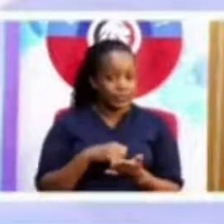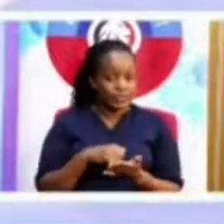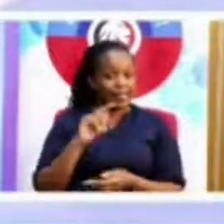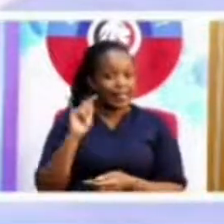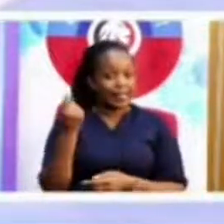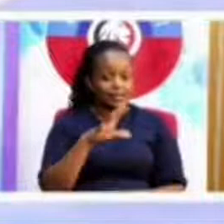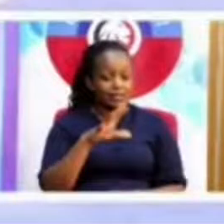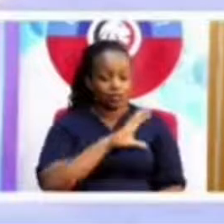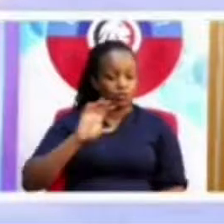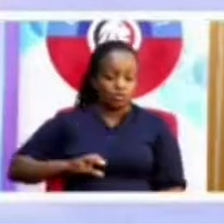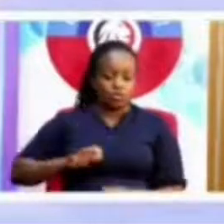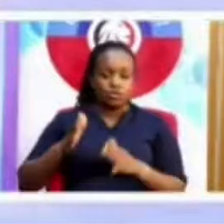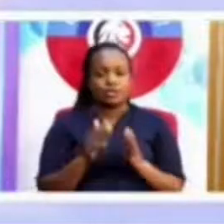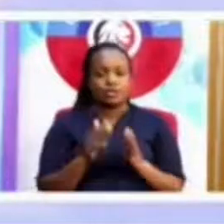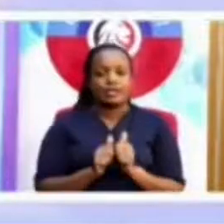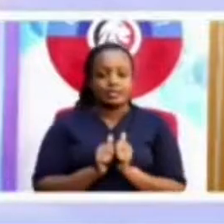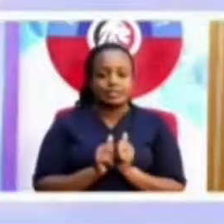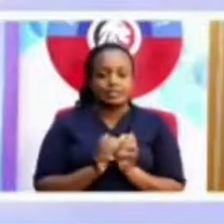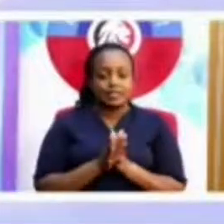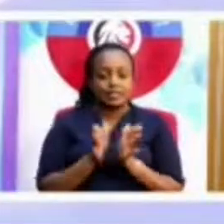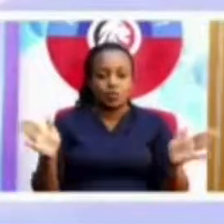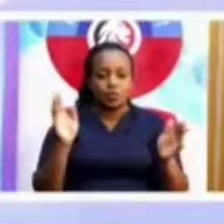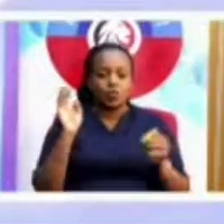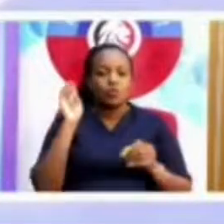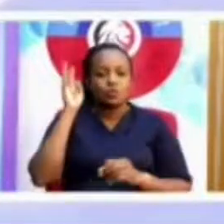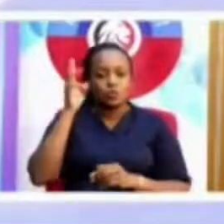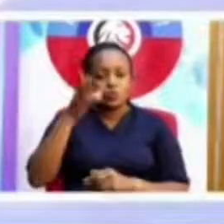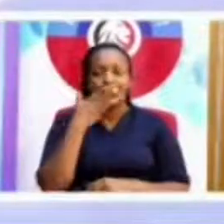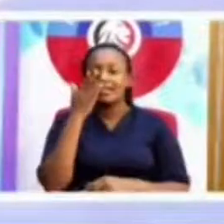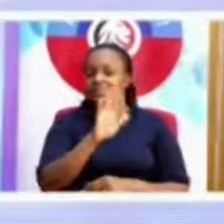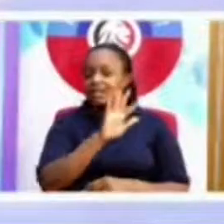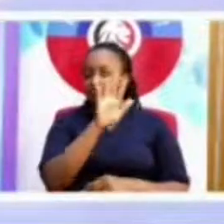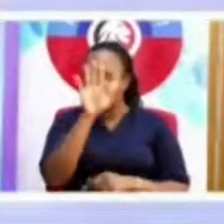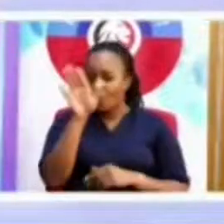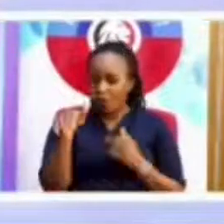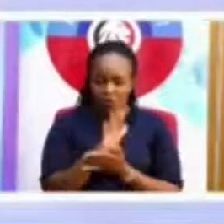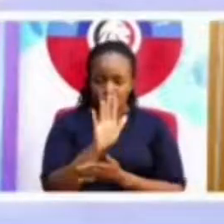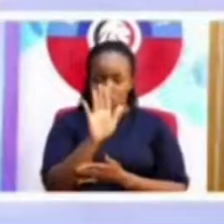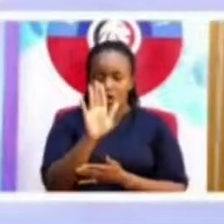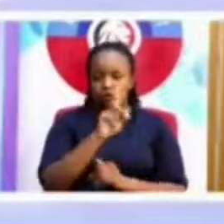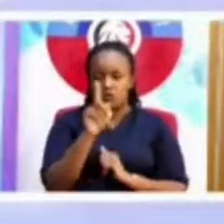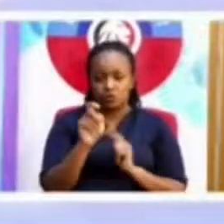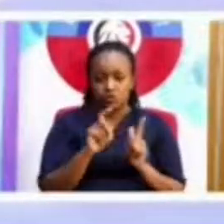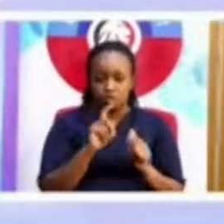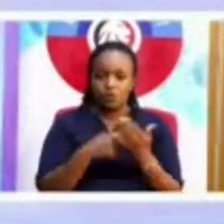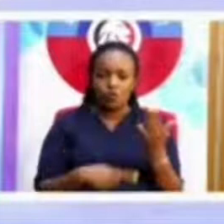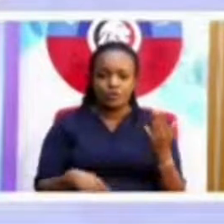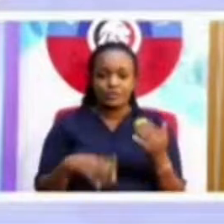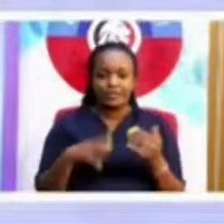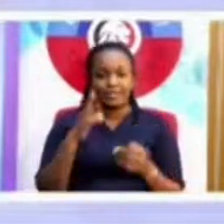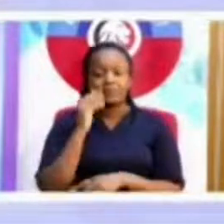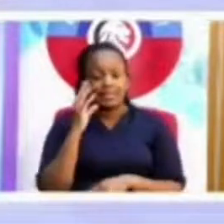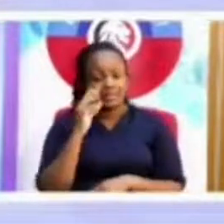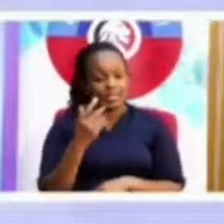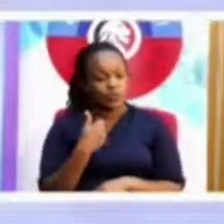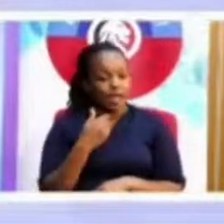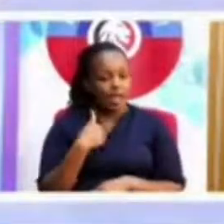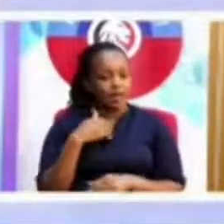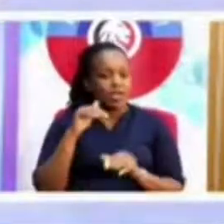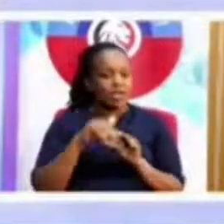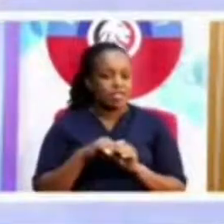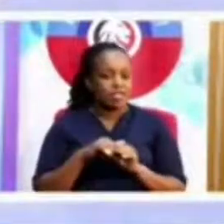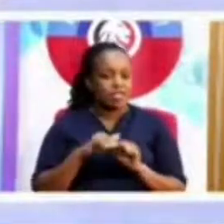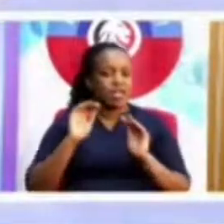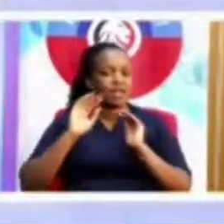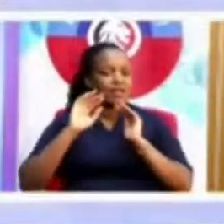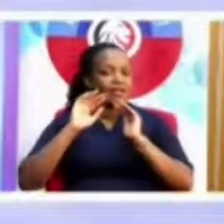Revenue Authority here. Will be answering your questions. We'll be taking your comments on what the experience is across the continent and perhaps what we can do, what we can